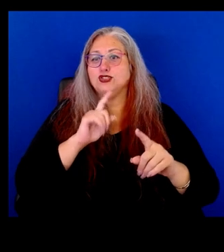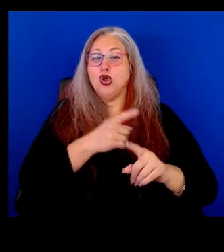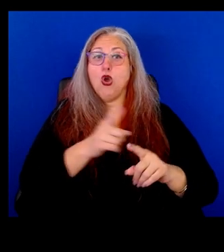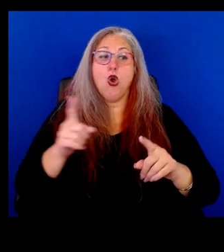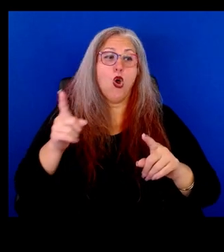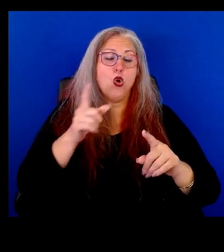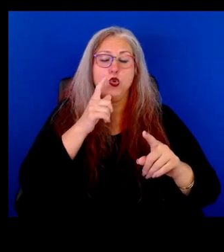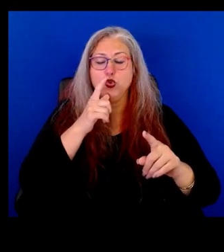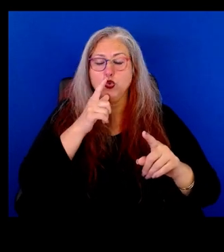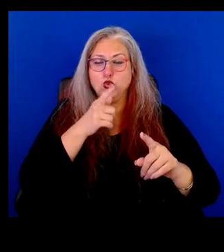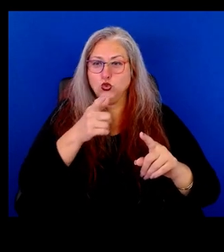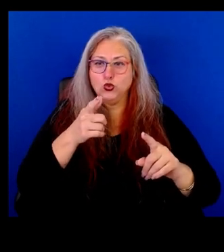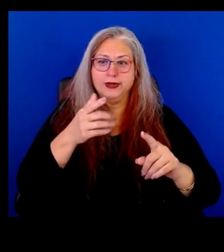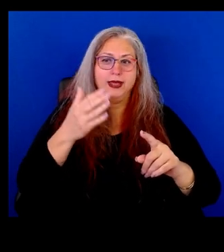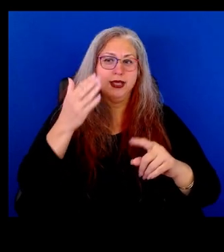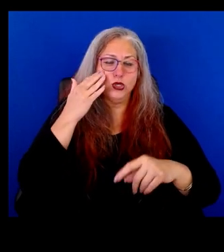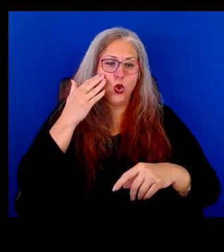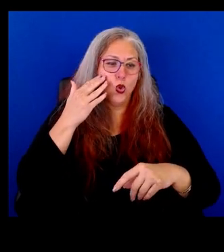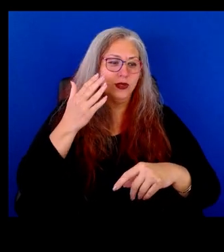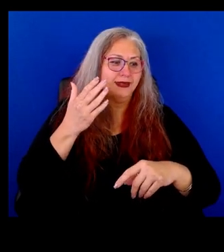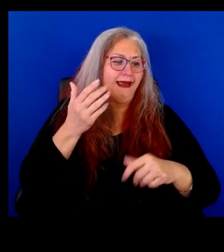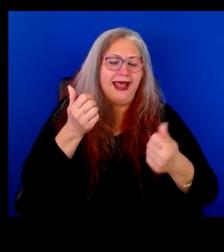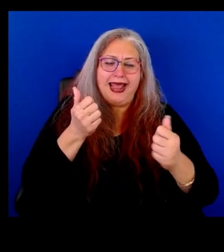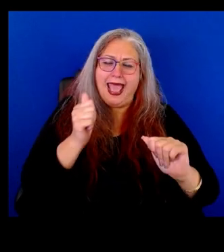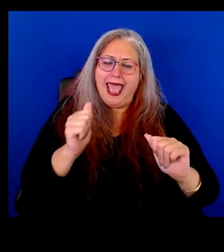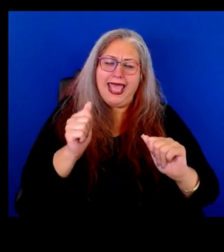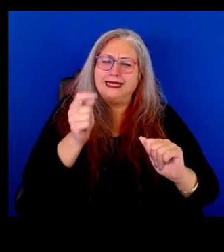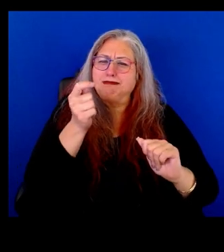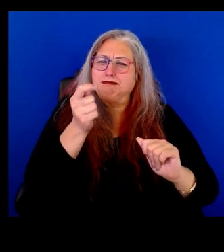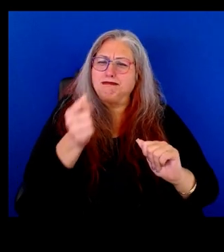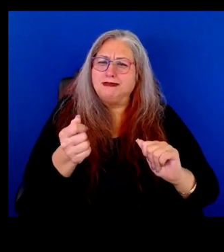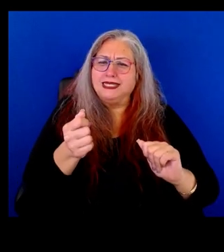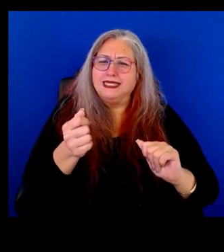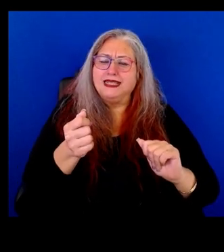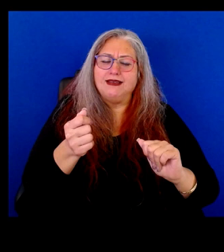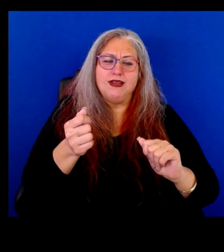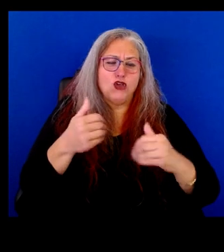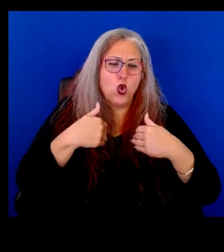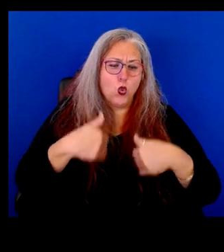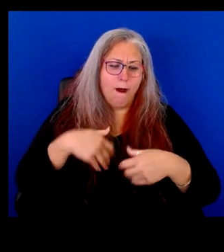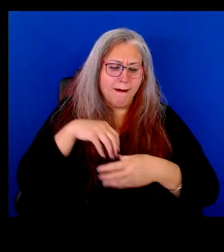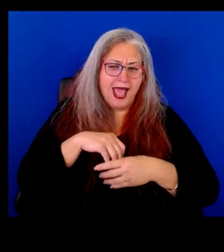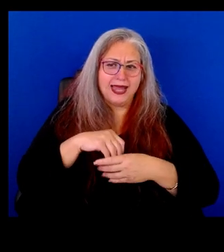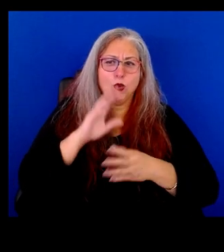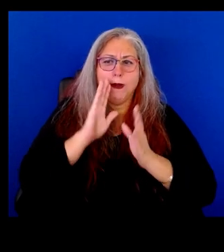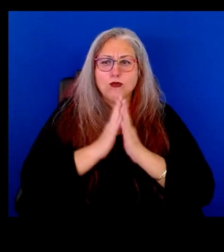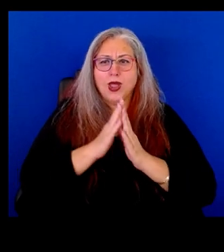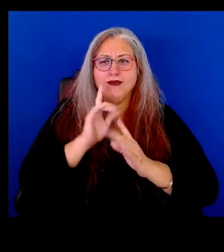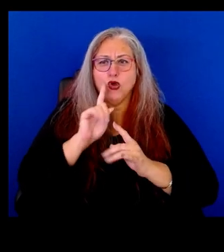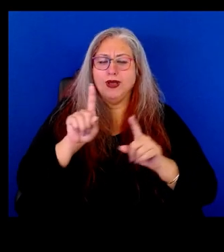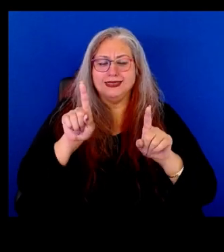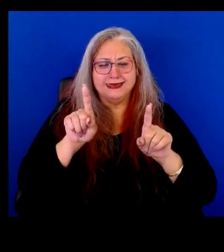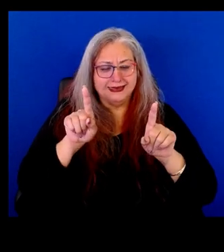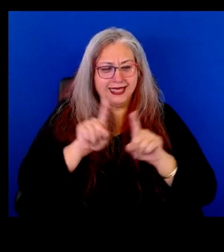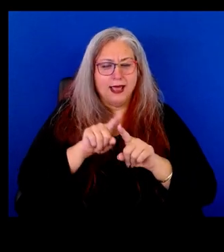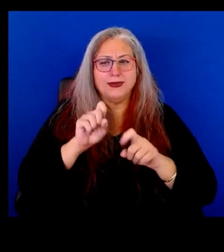sure everybody who knows, who has an ounce of humanity, would be praying for the